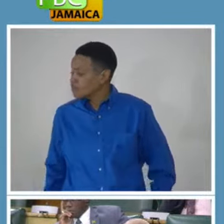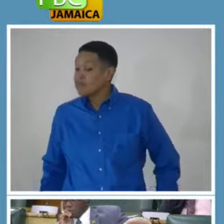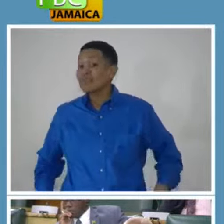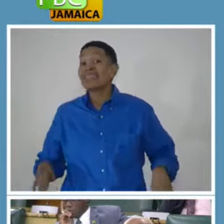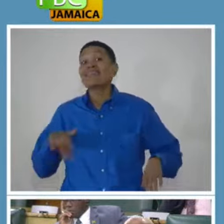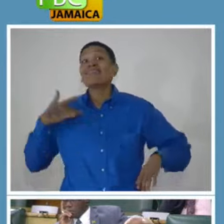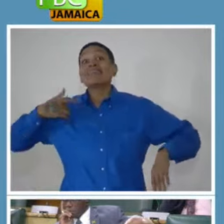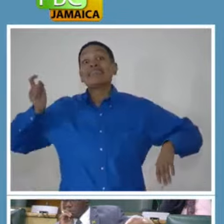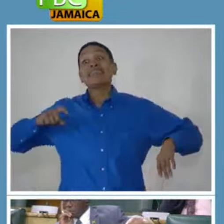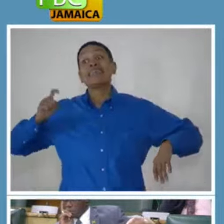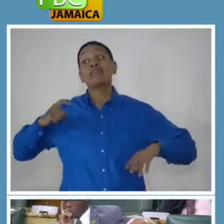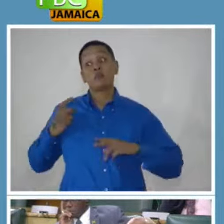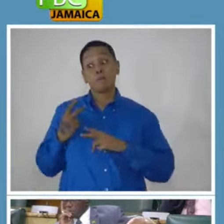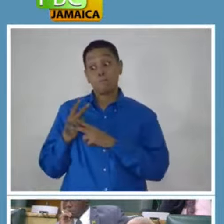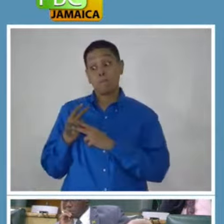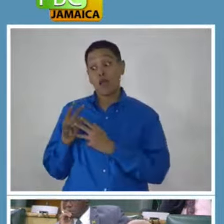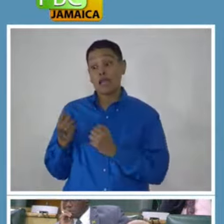borrow